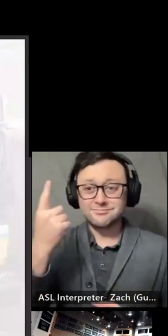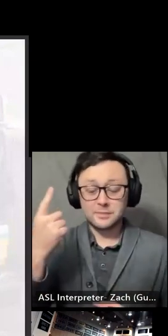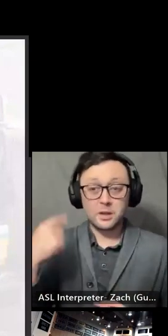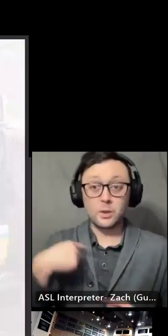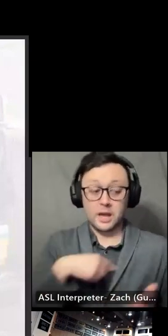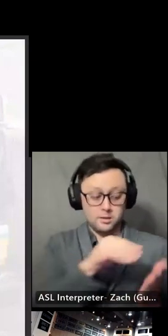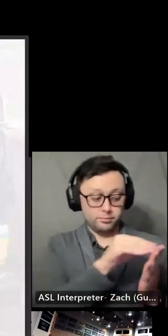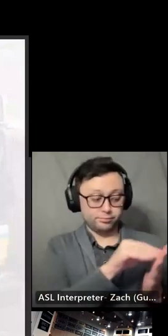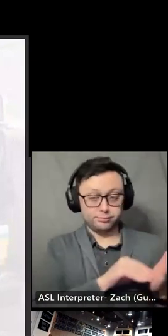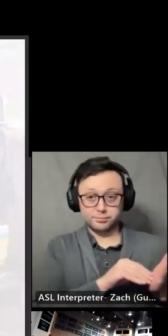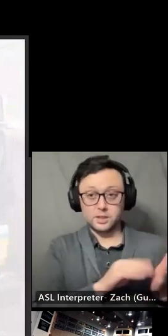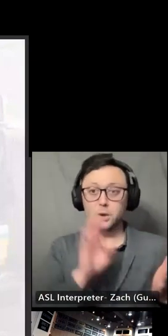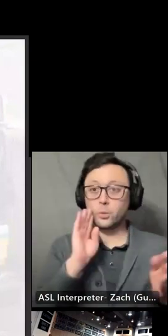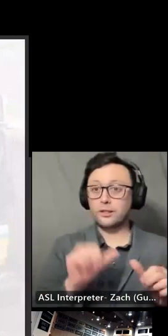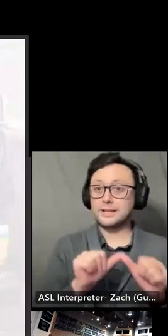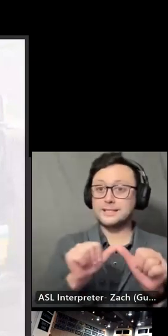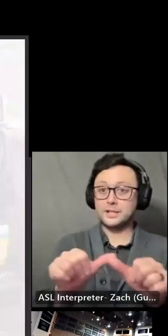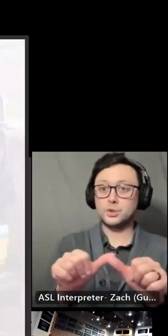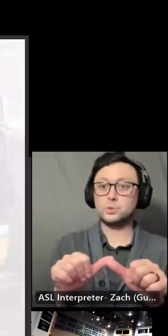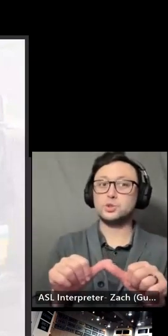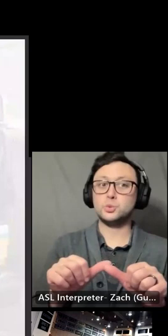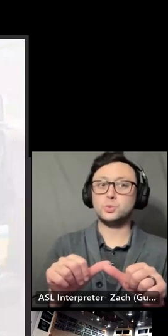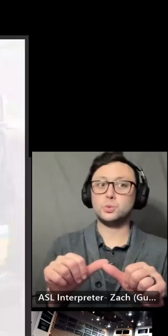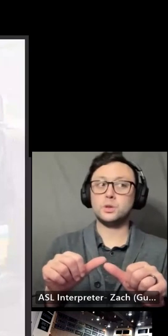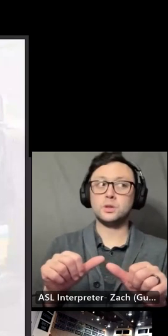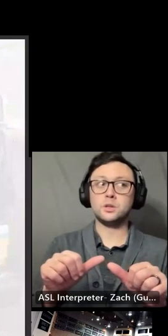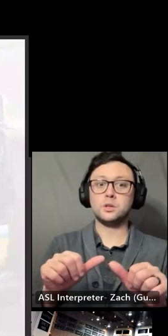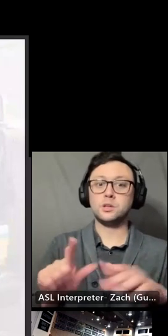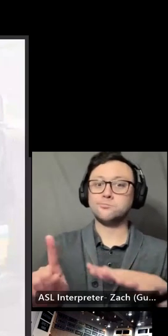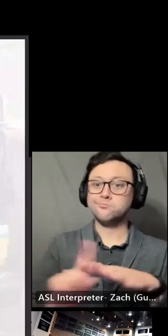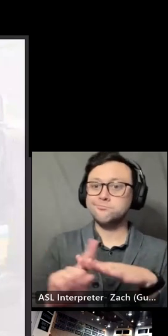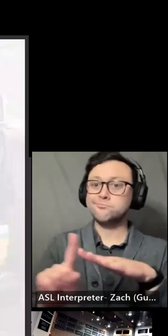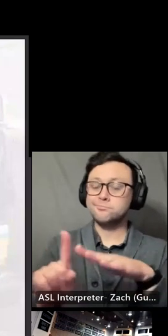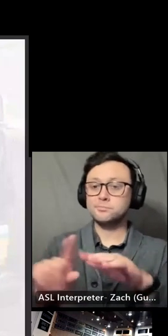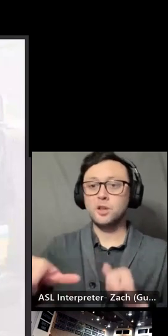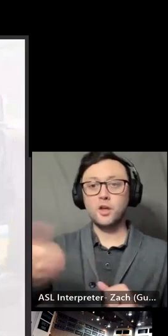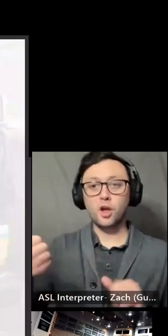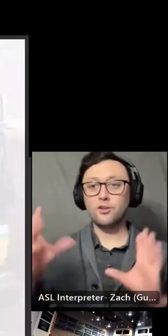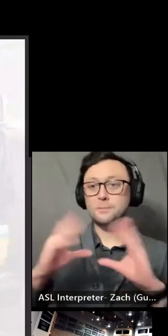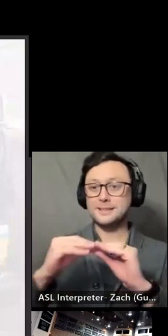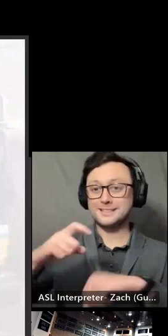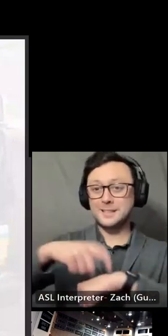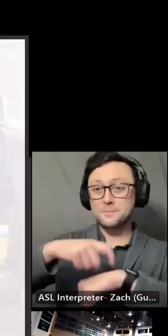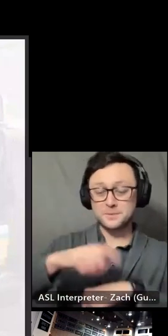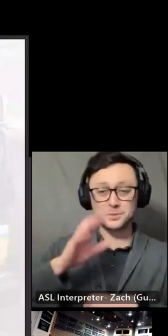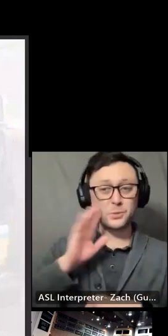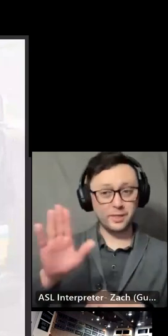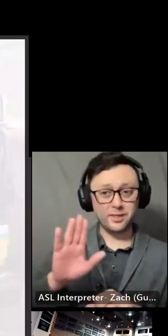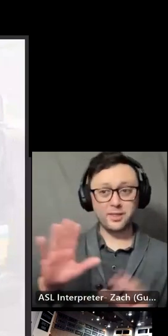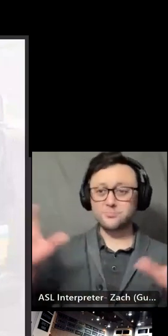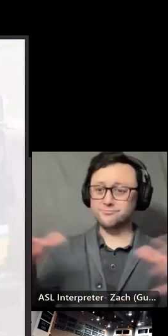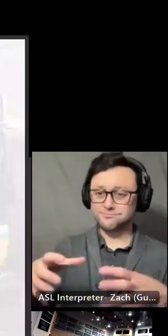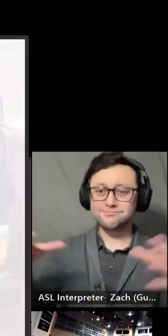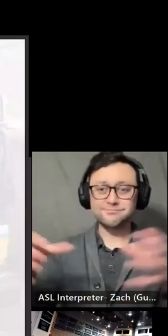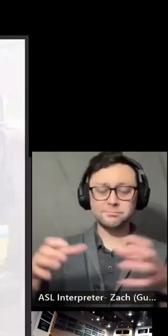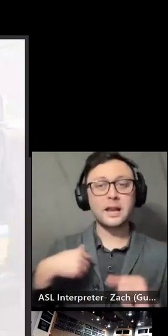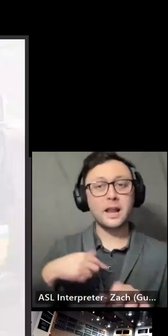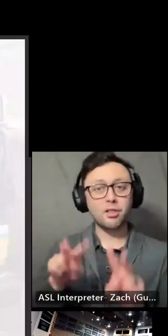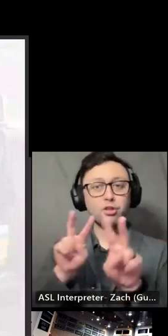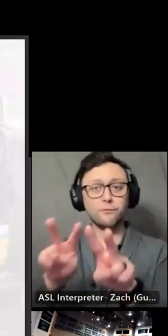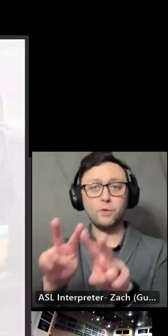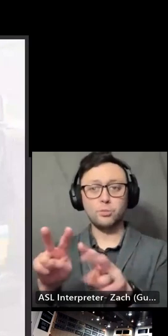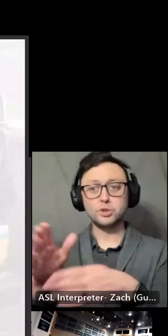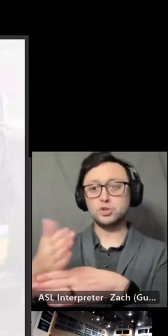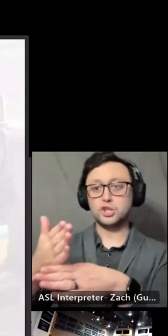will continue to come out in those other forums that we've discussed. I look forward to hearing from